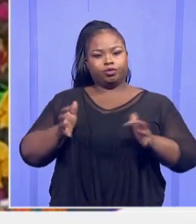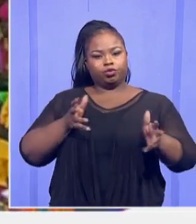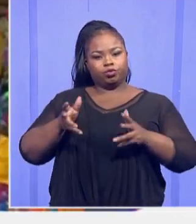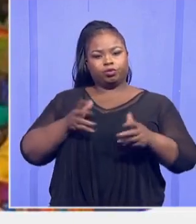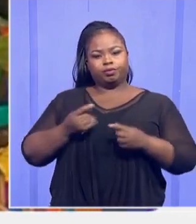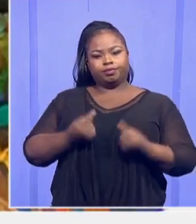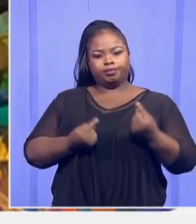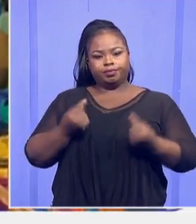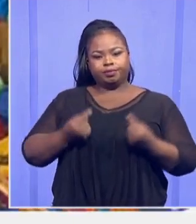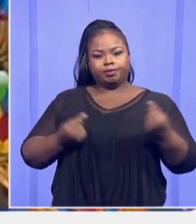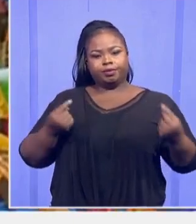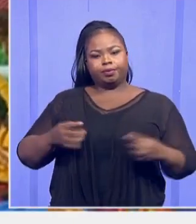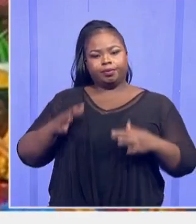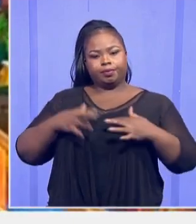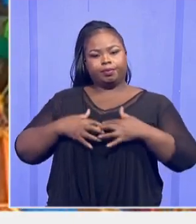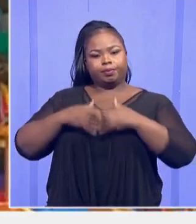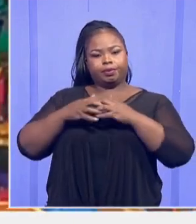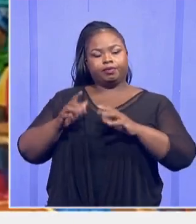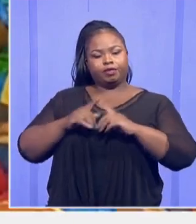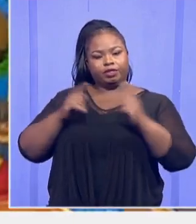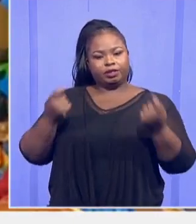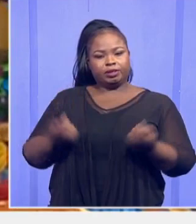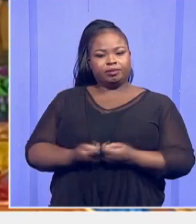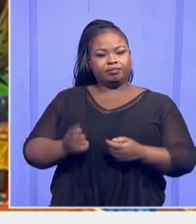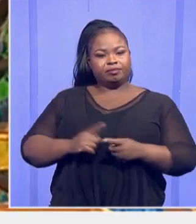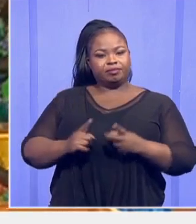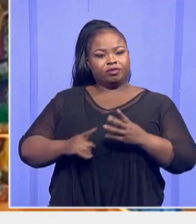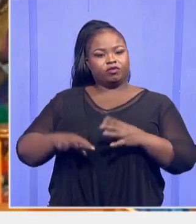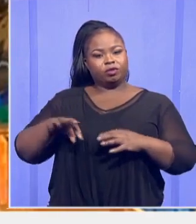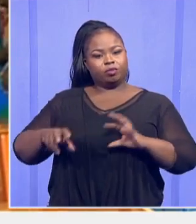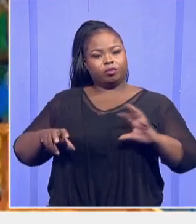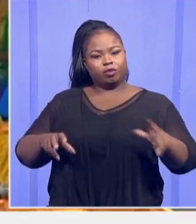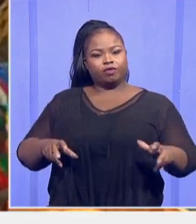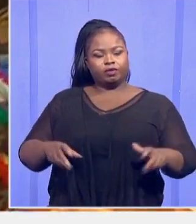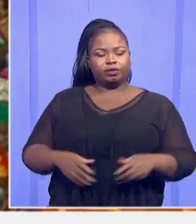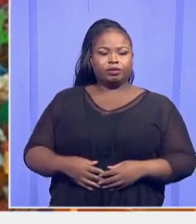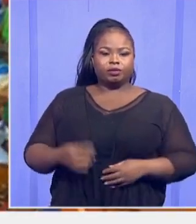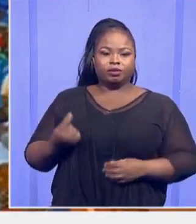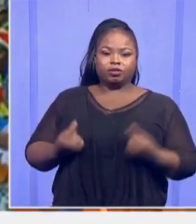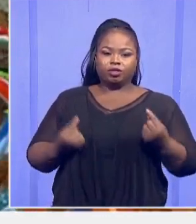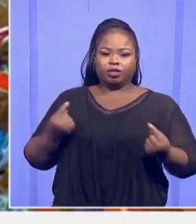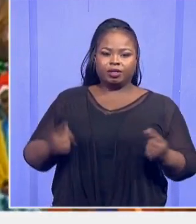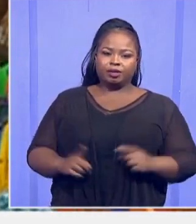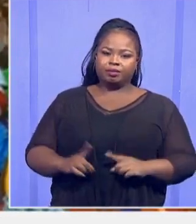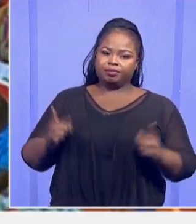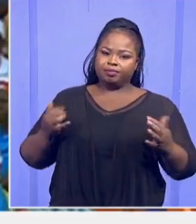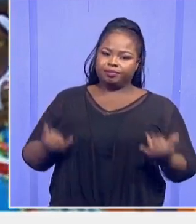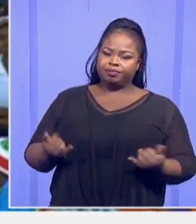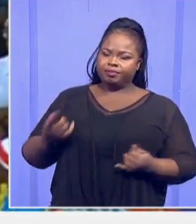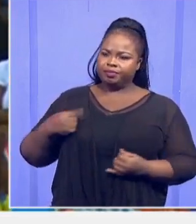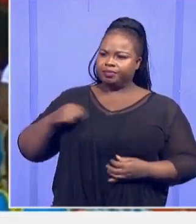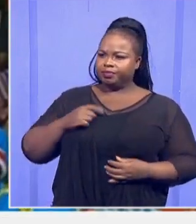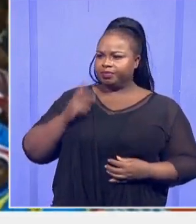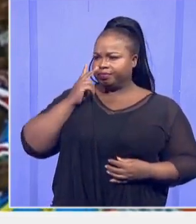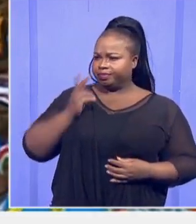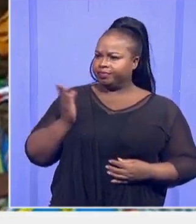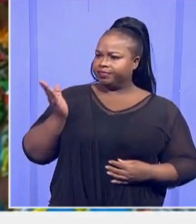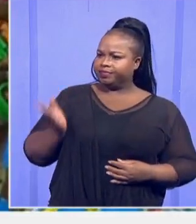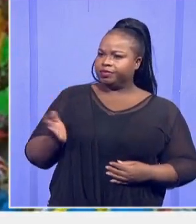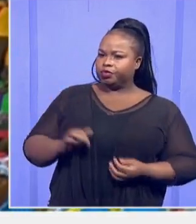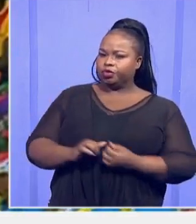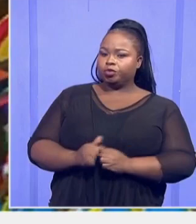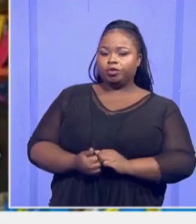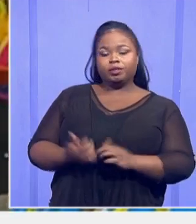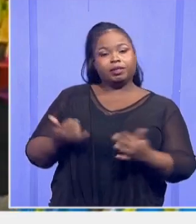other, forming teams from different parts of the province and playing against each other. But we are now seeing this sport being